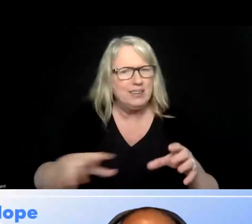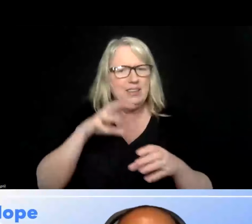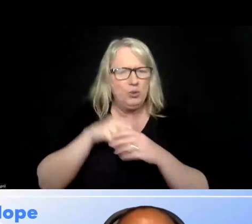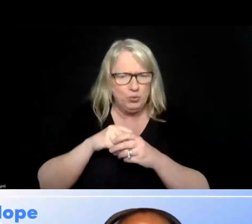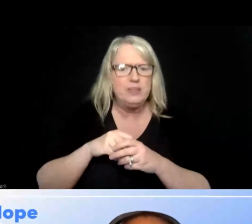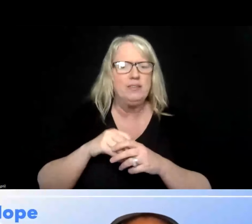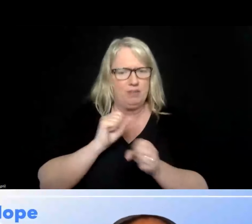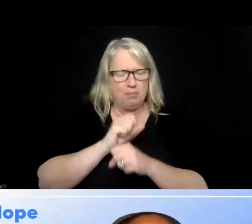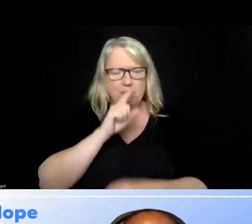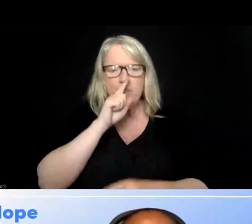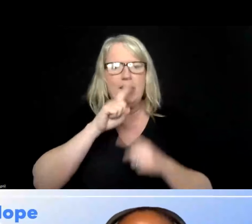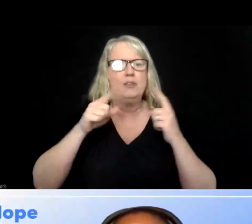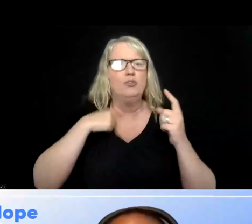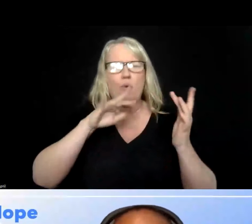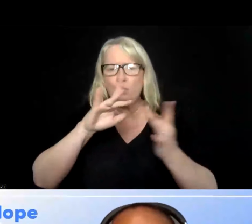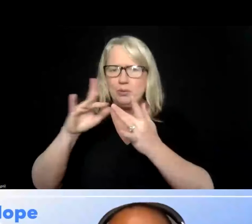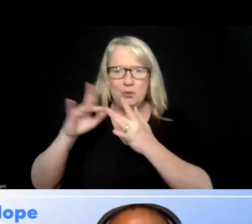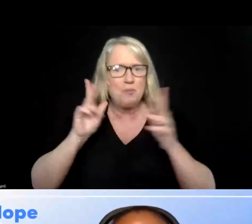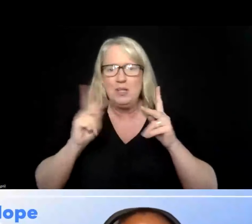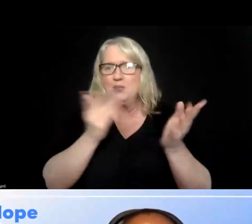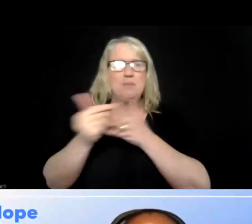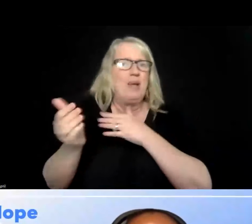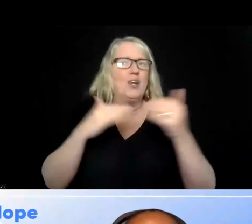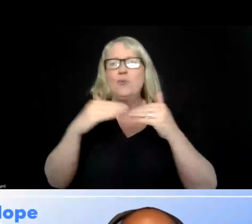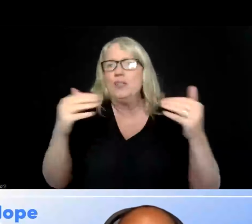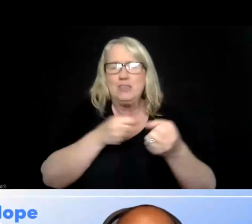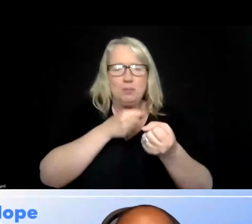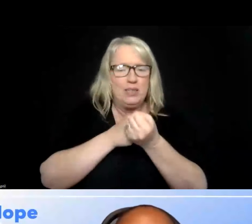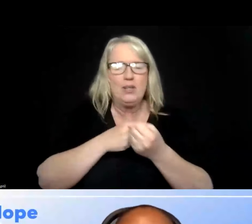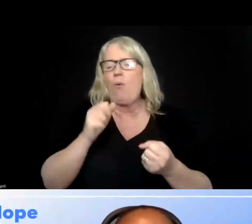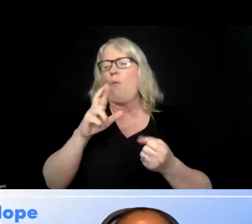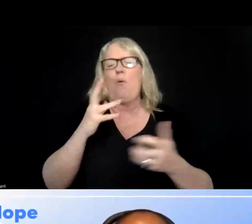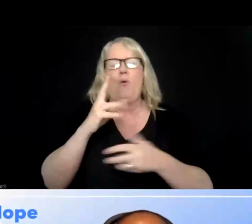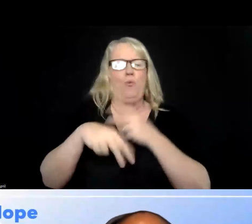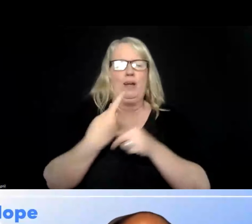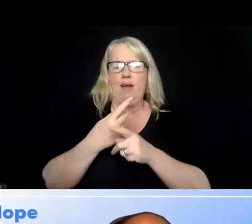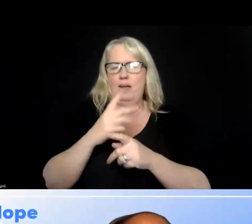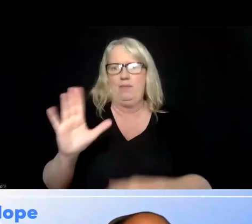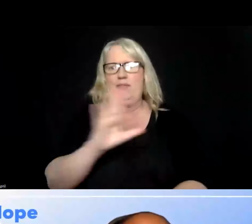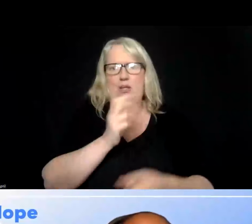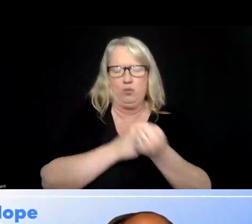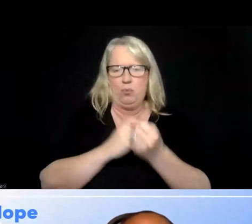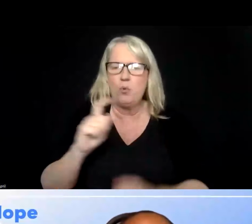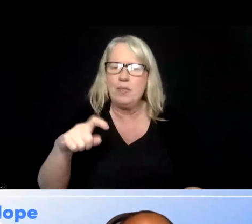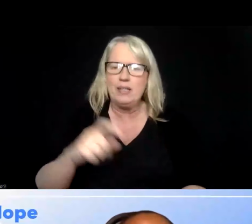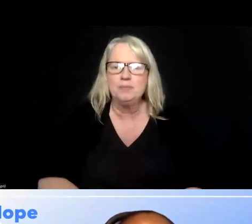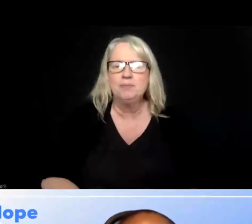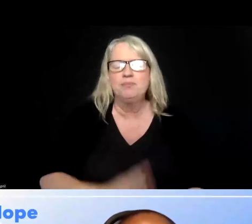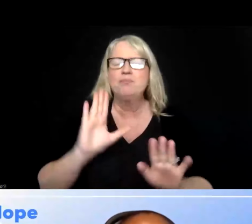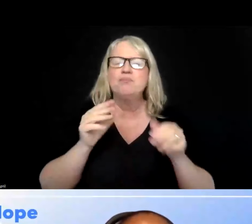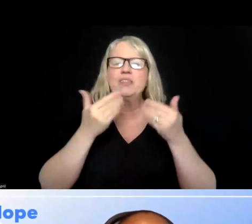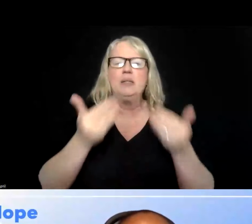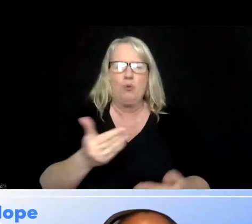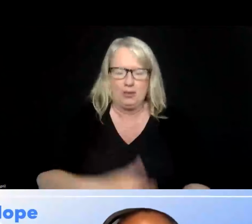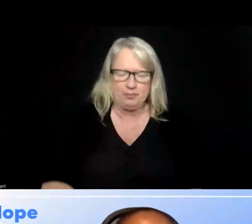we are reaching people no matter what type of peer supporter they are or what supports they may need. So let's keep going. I'm going to turn